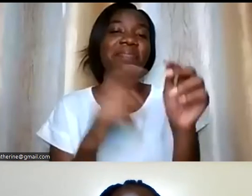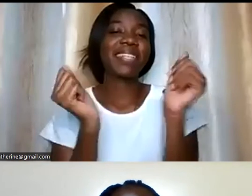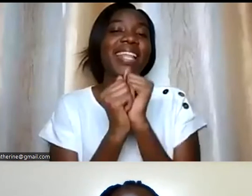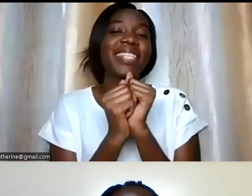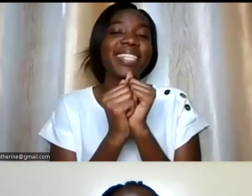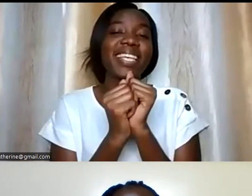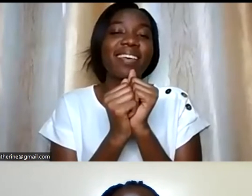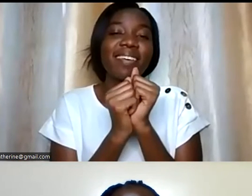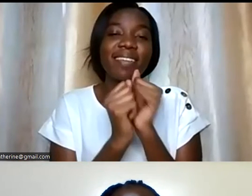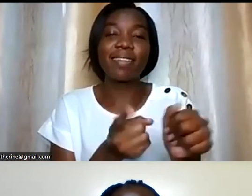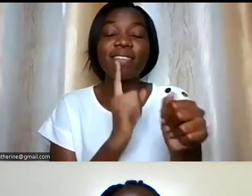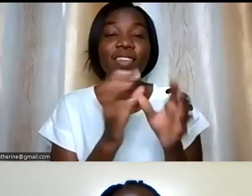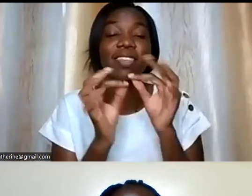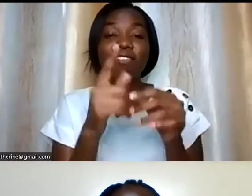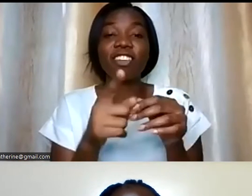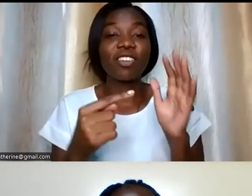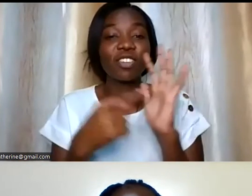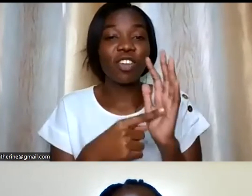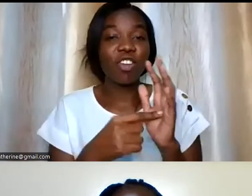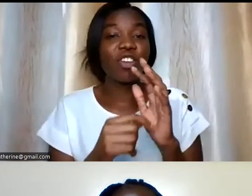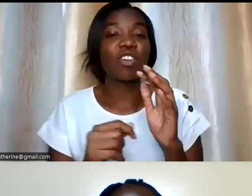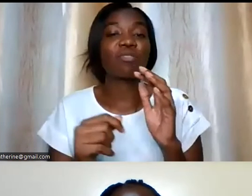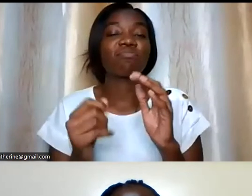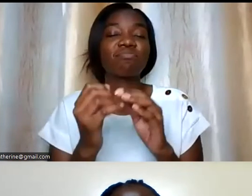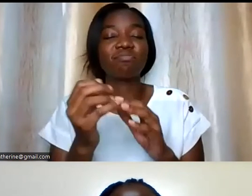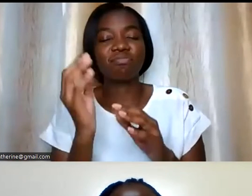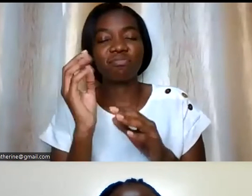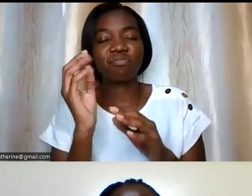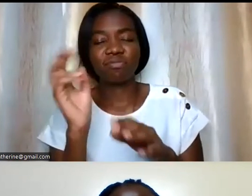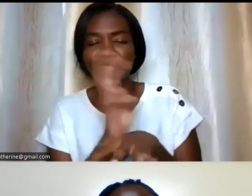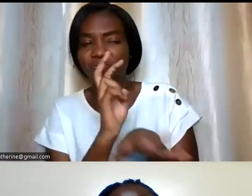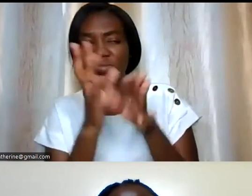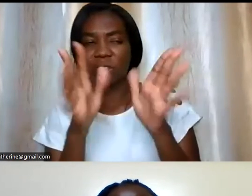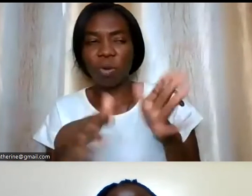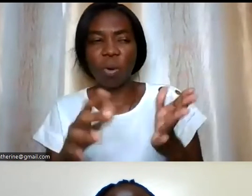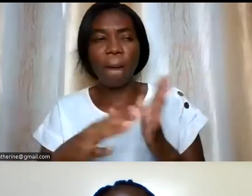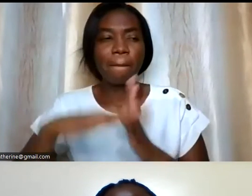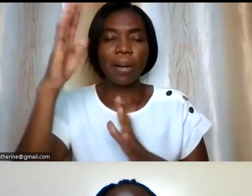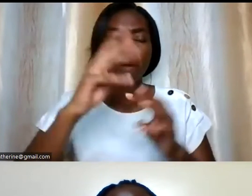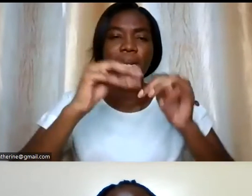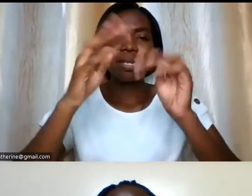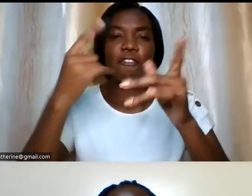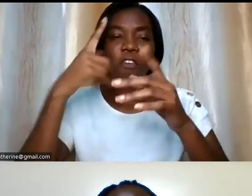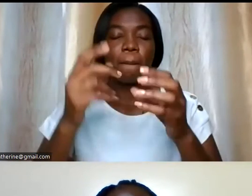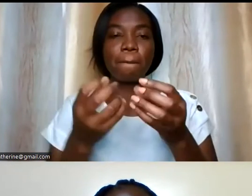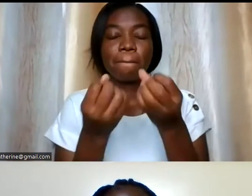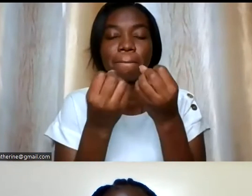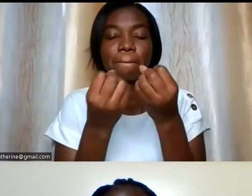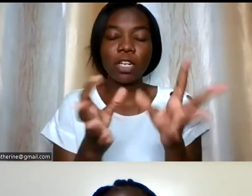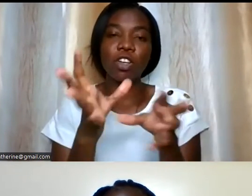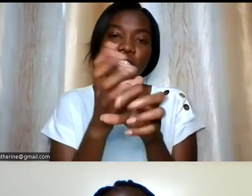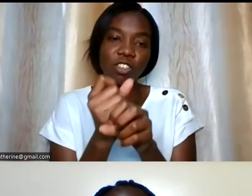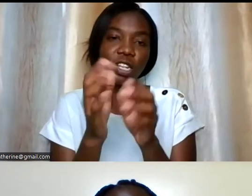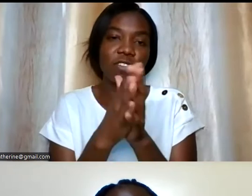channel this to your supervisor or a senior manager, for most organizations and for some of